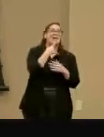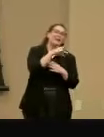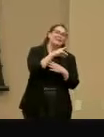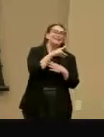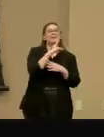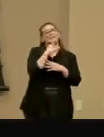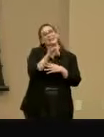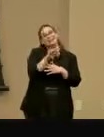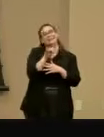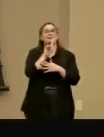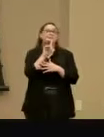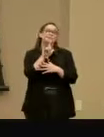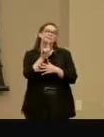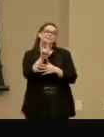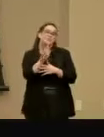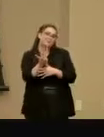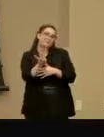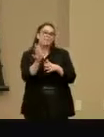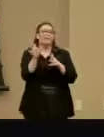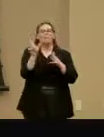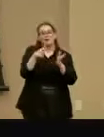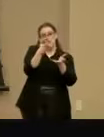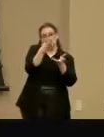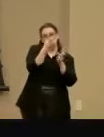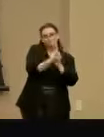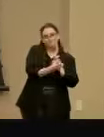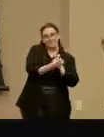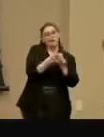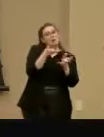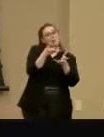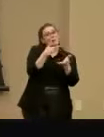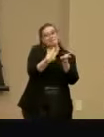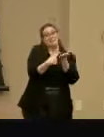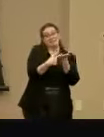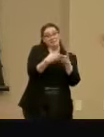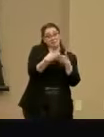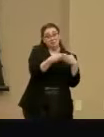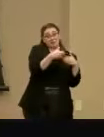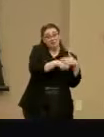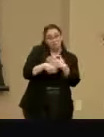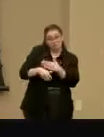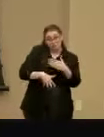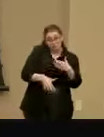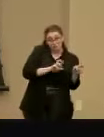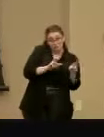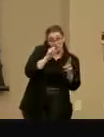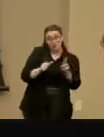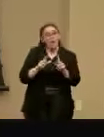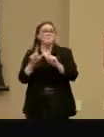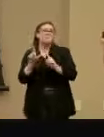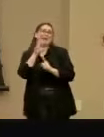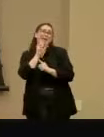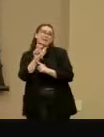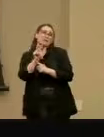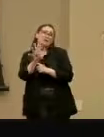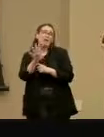I need to talk with them about reproductive health. But for some reason, when the patient's like 35 or 38, they think, oh, they're not doing any, they're